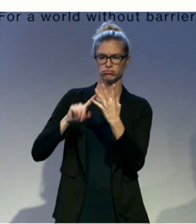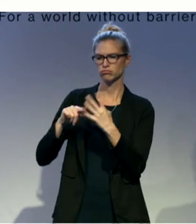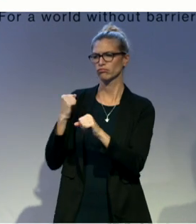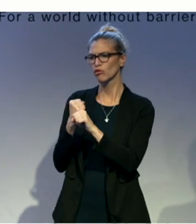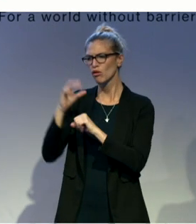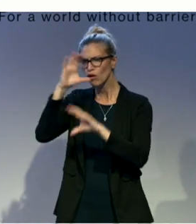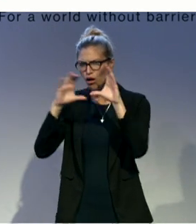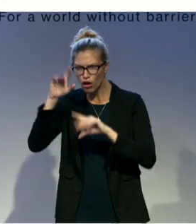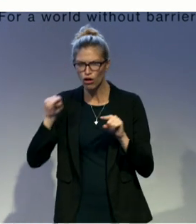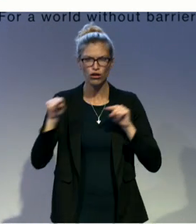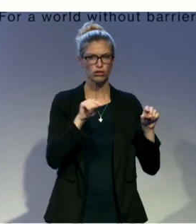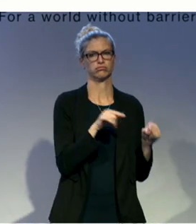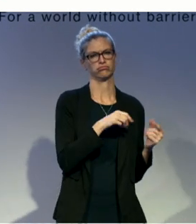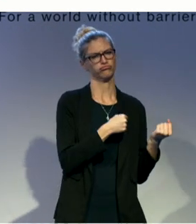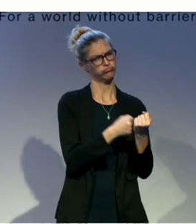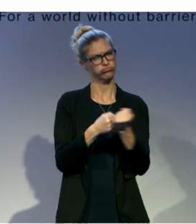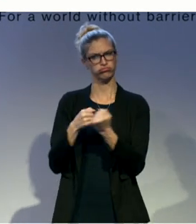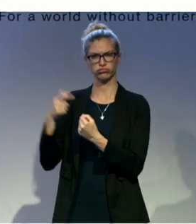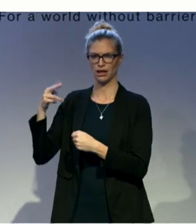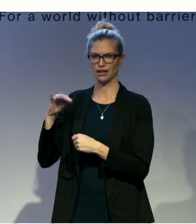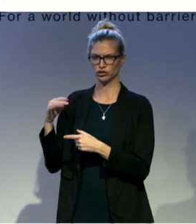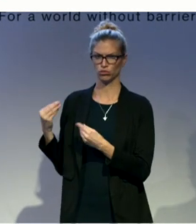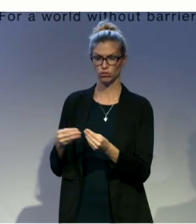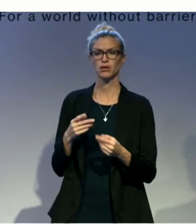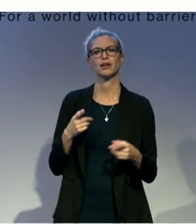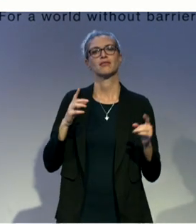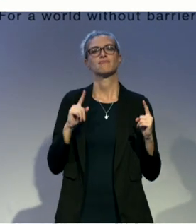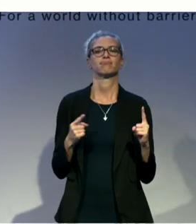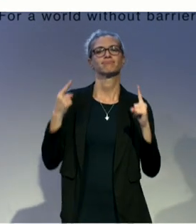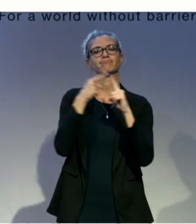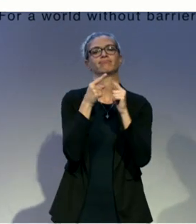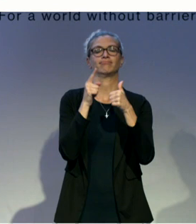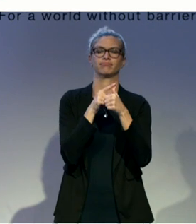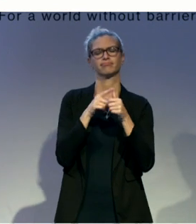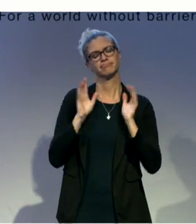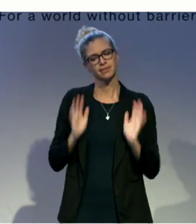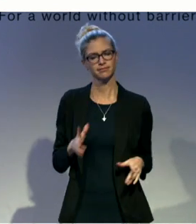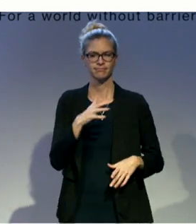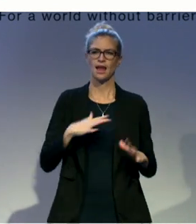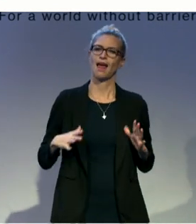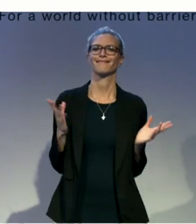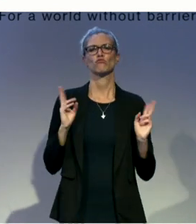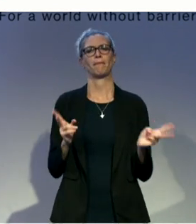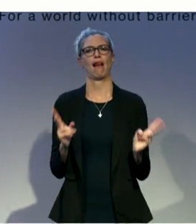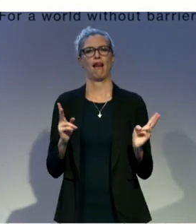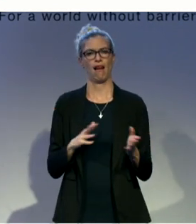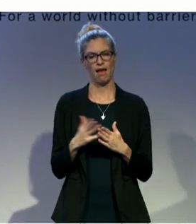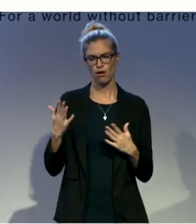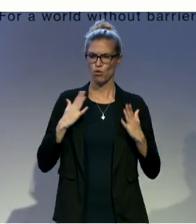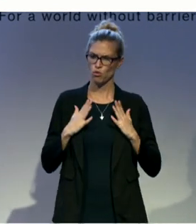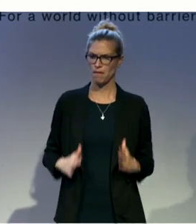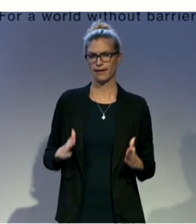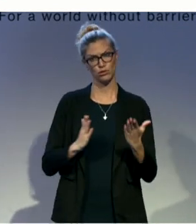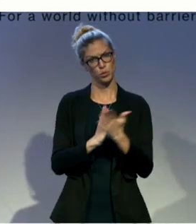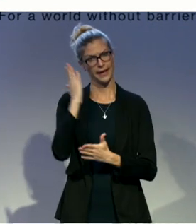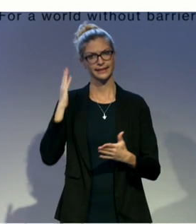the following principles: normalization and human rights approach, and based on continuous innovation.